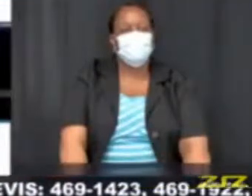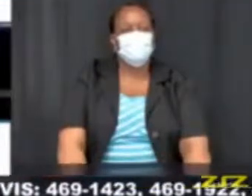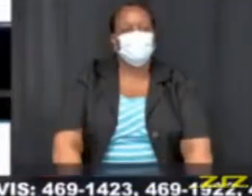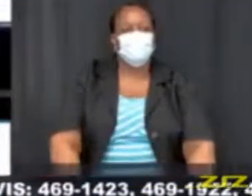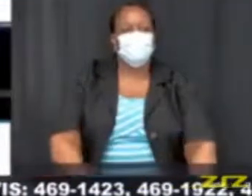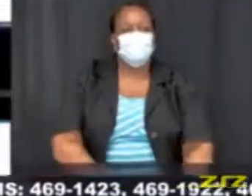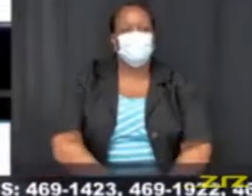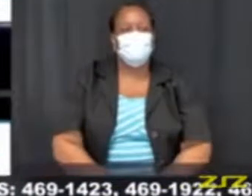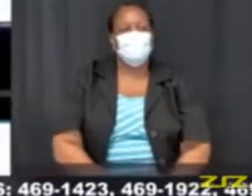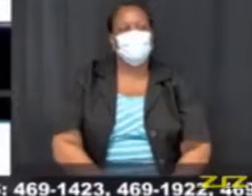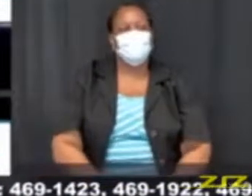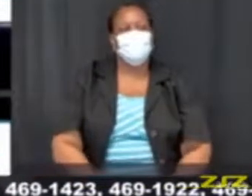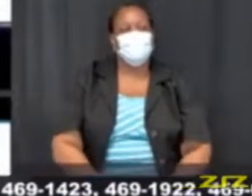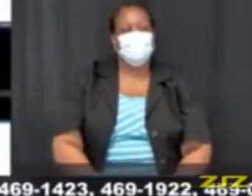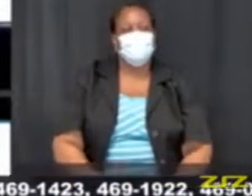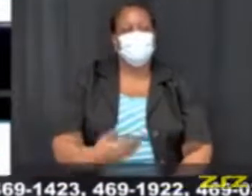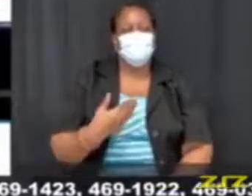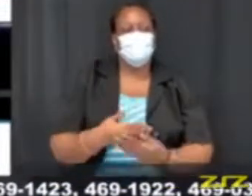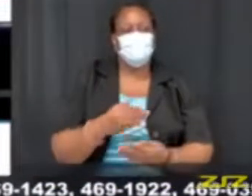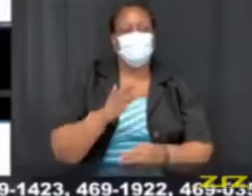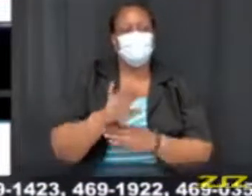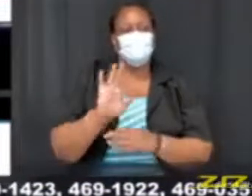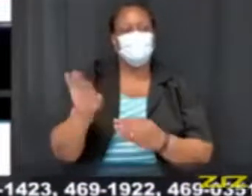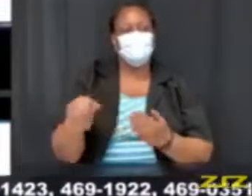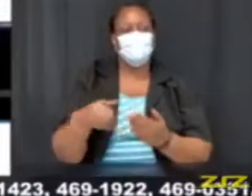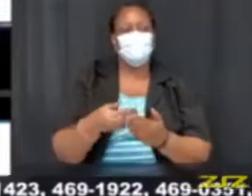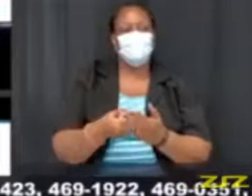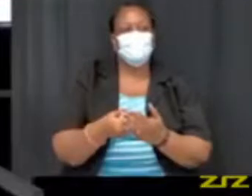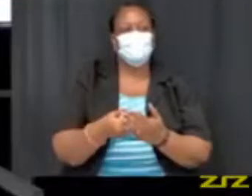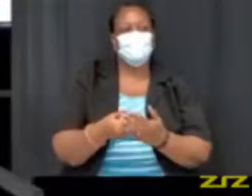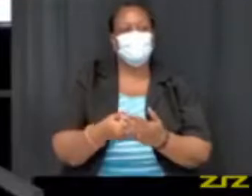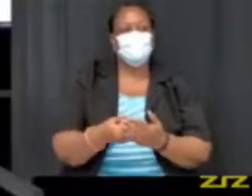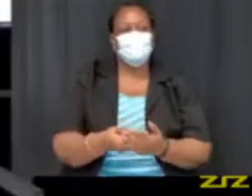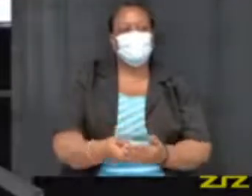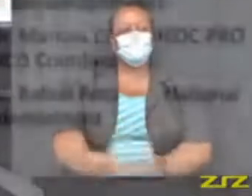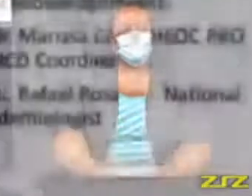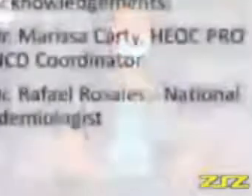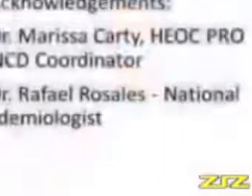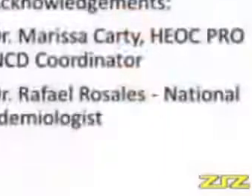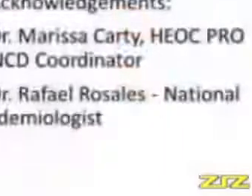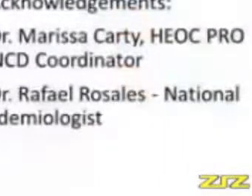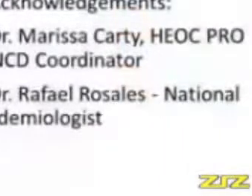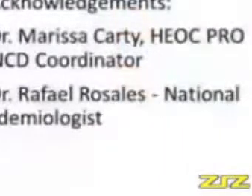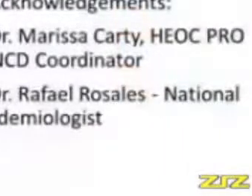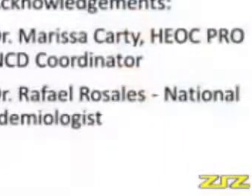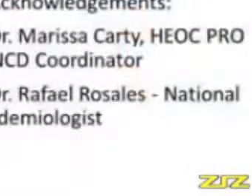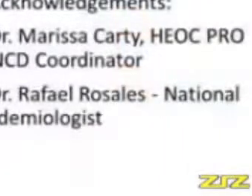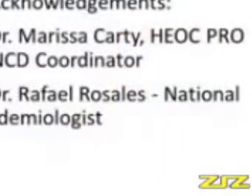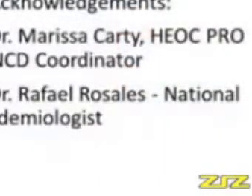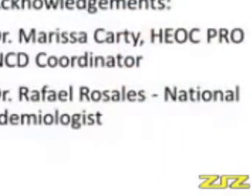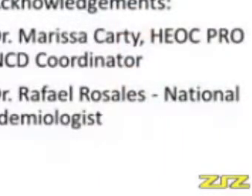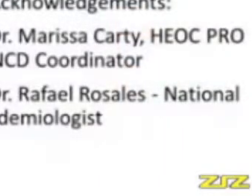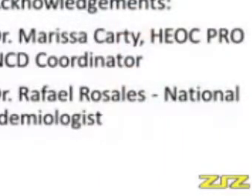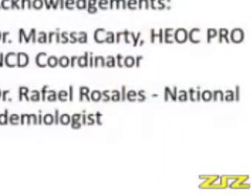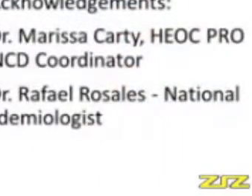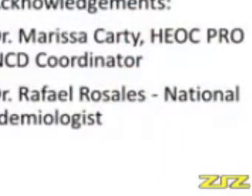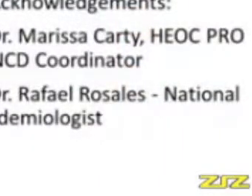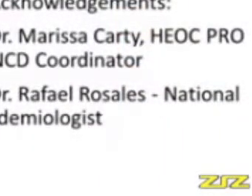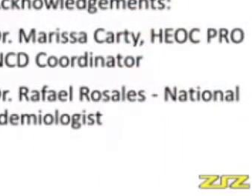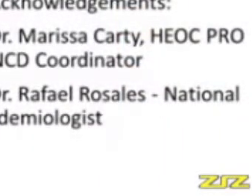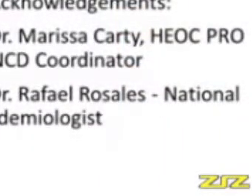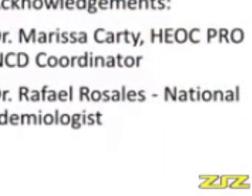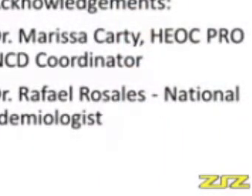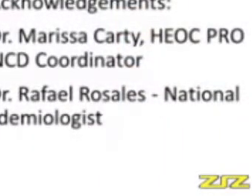Thank you, Mr. Williams, and a pleasant good afternoon to everyone. This afternoon, I will share with you the